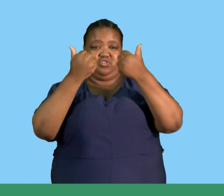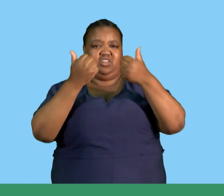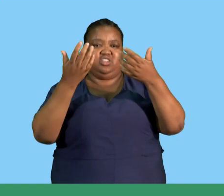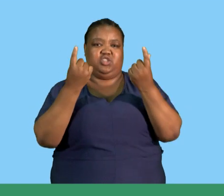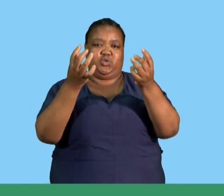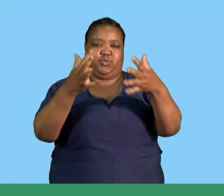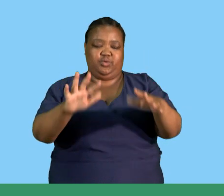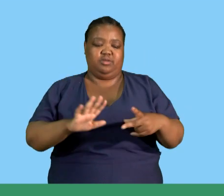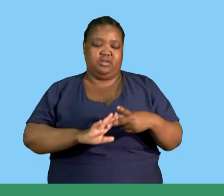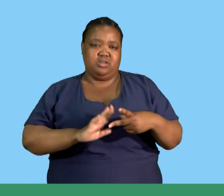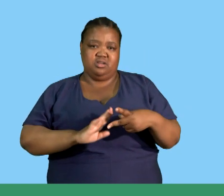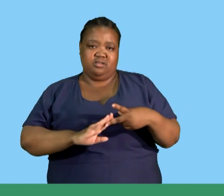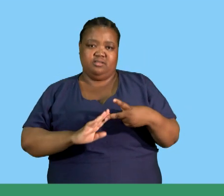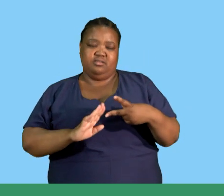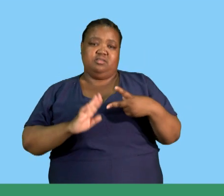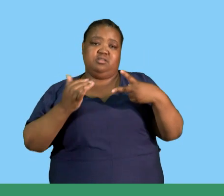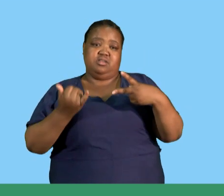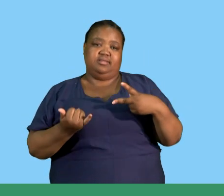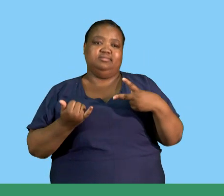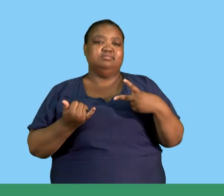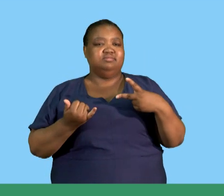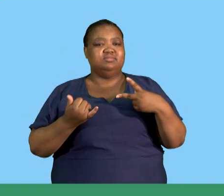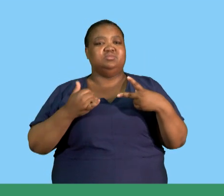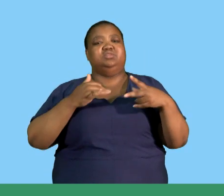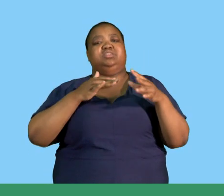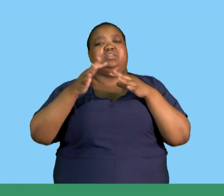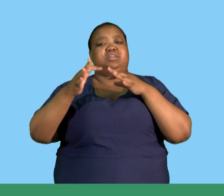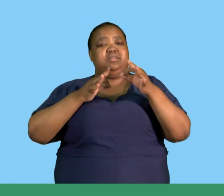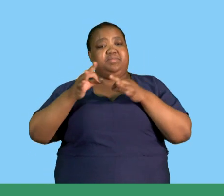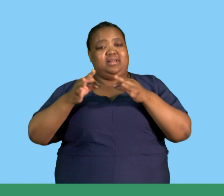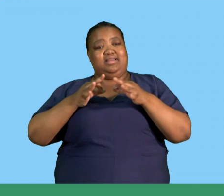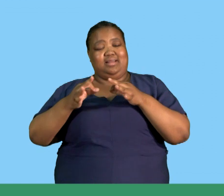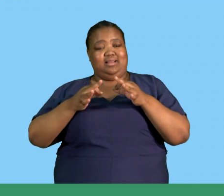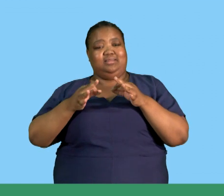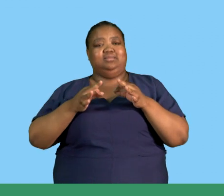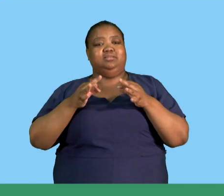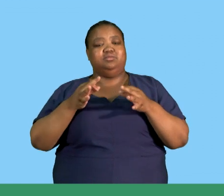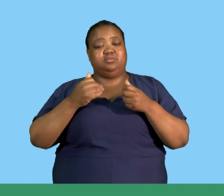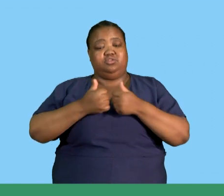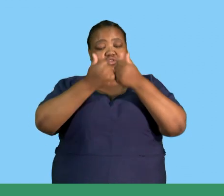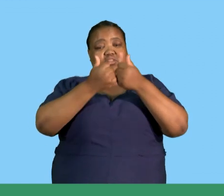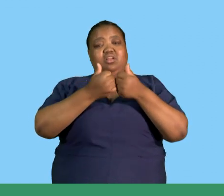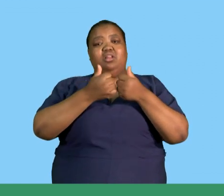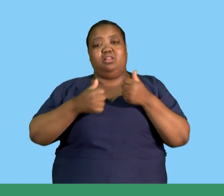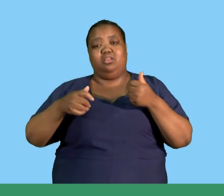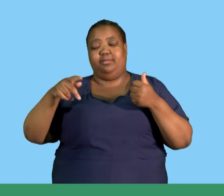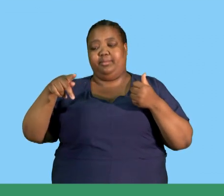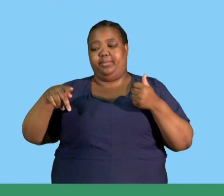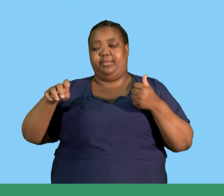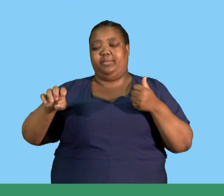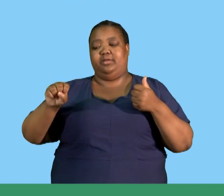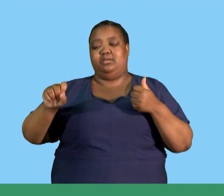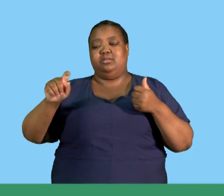been done. The second one says we now need to classify the very same challenges according to the relevant